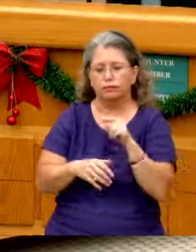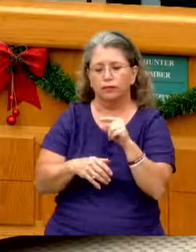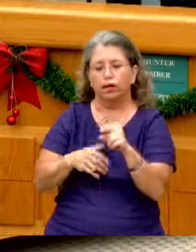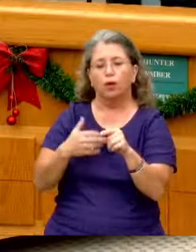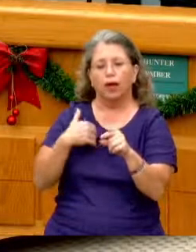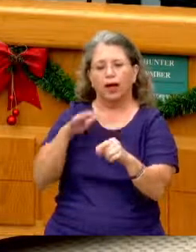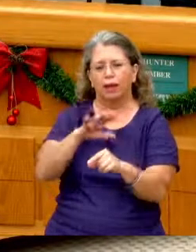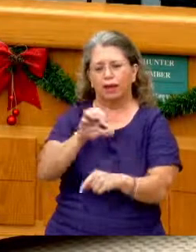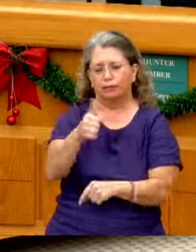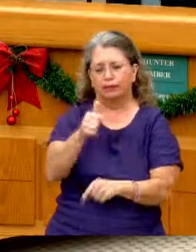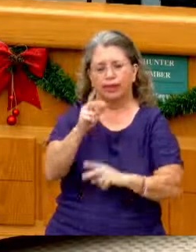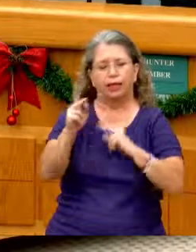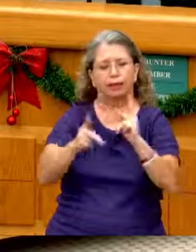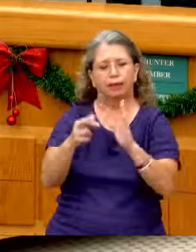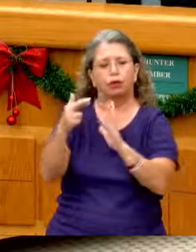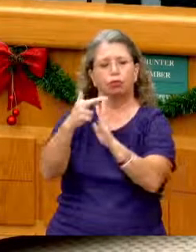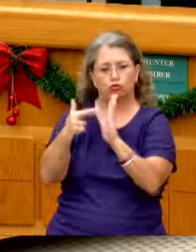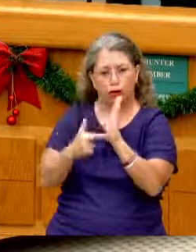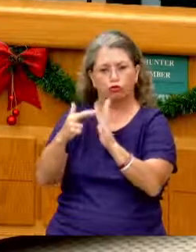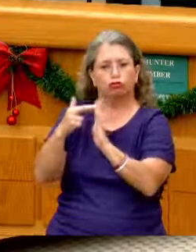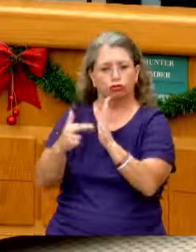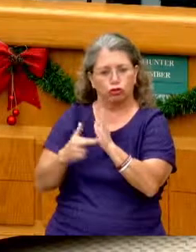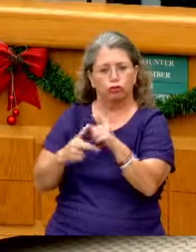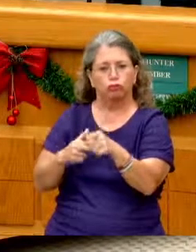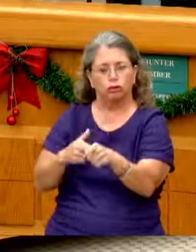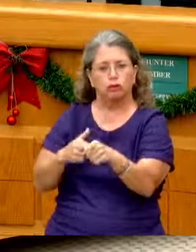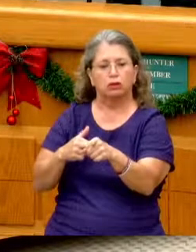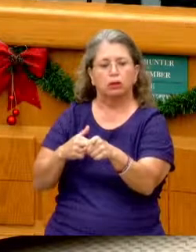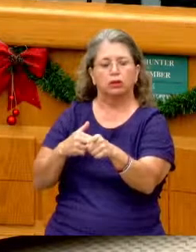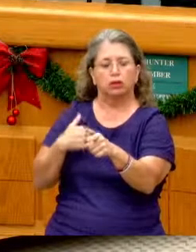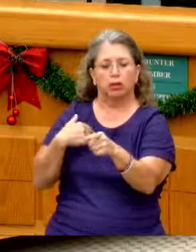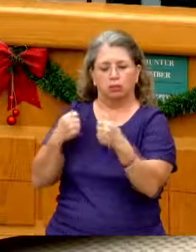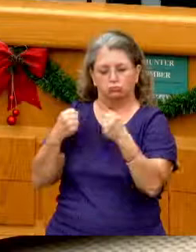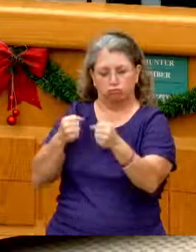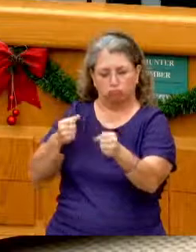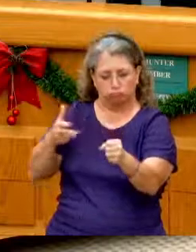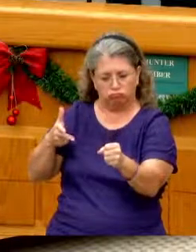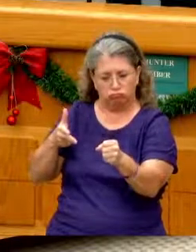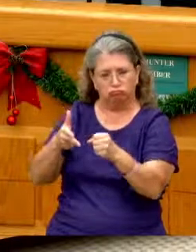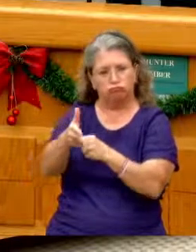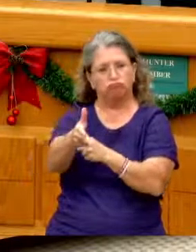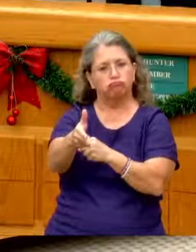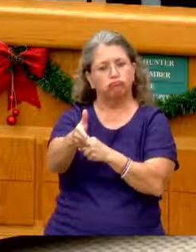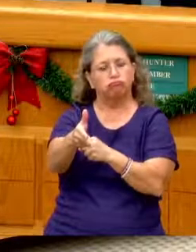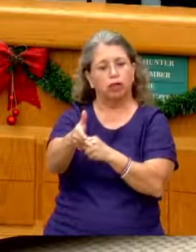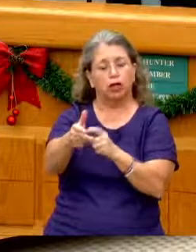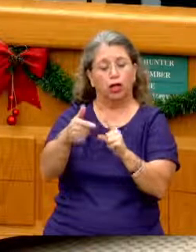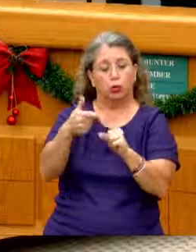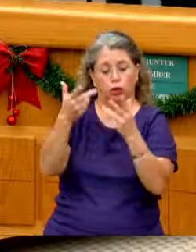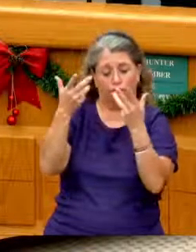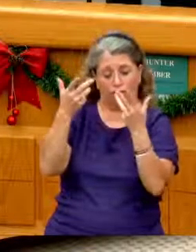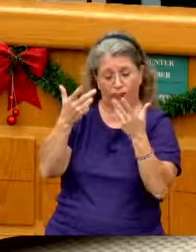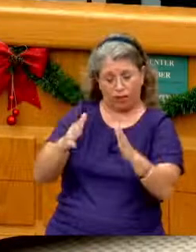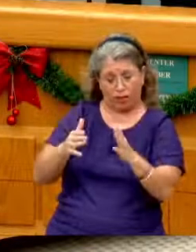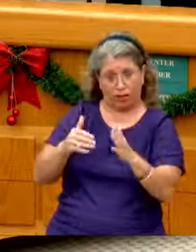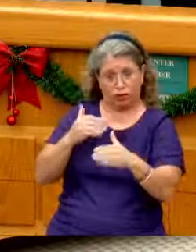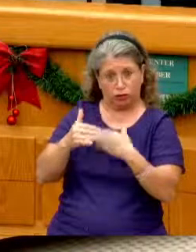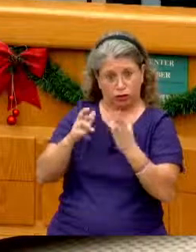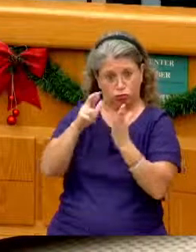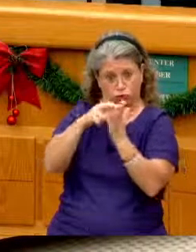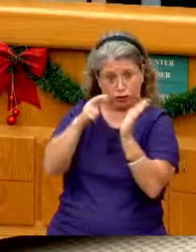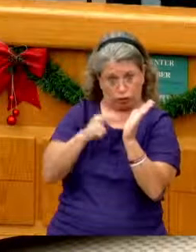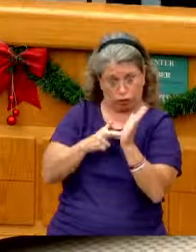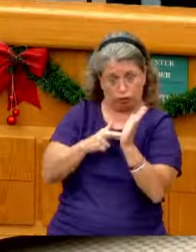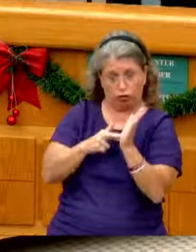10 individuals registering individuals that drove through our drive-through. Once you finished the process of registration,